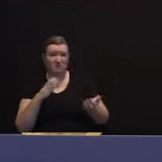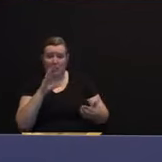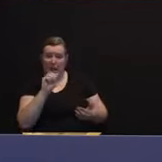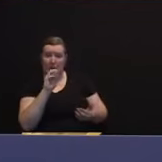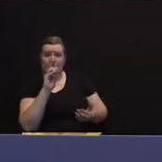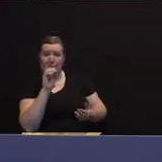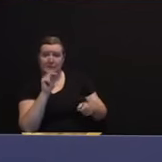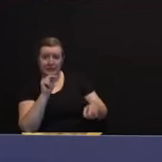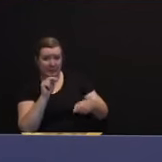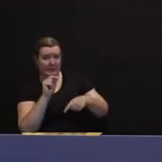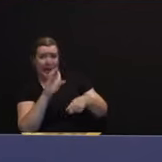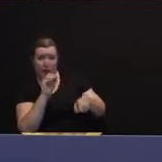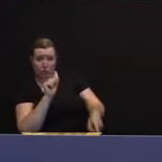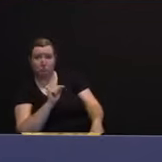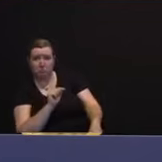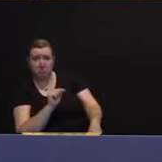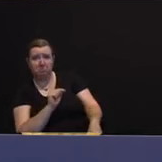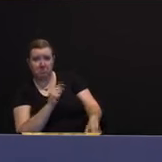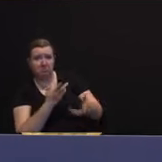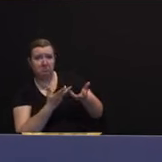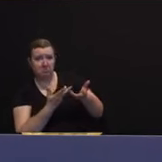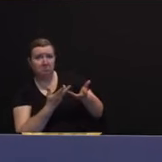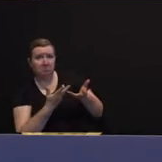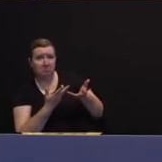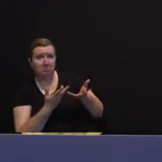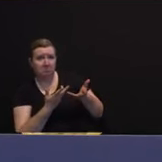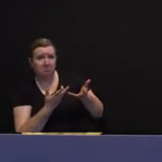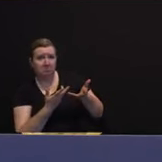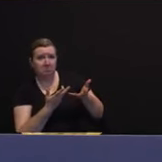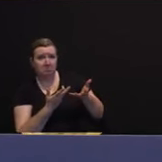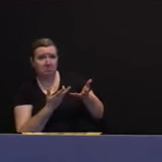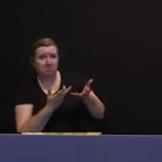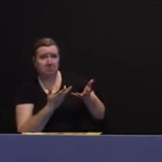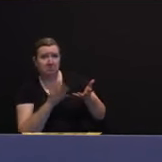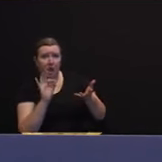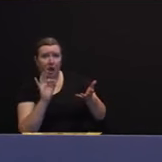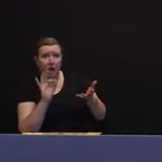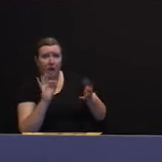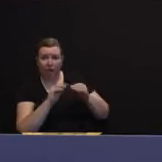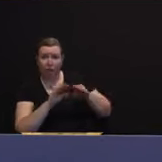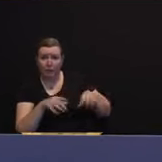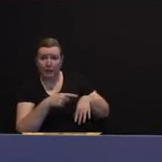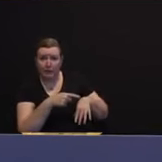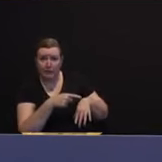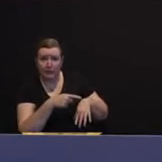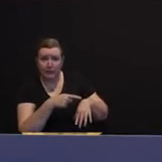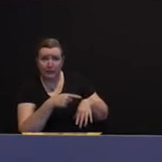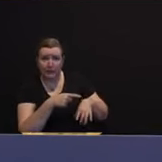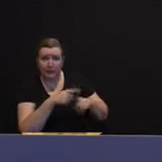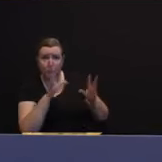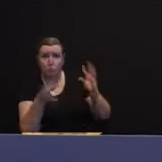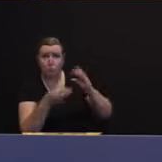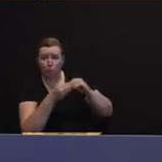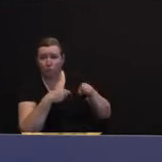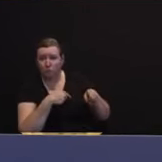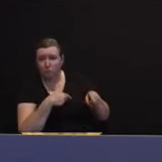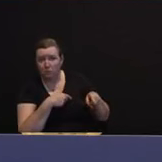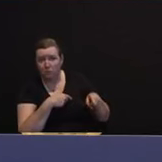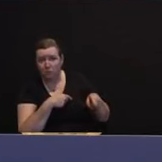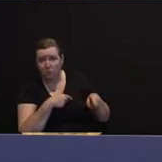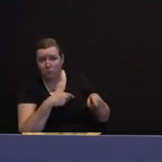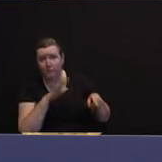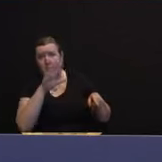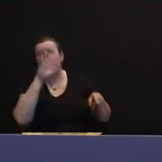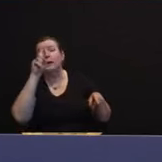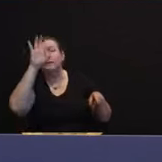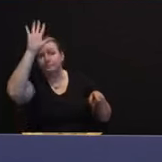that is, 9 of the 51 school outbreaks, and that's obviously in the metro Philadelphia area, but I don't